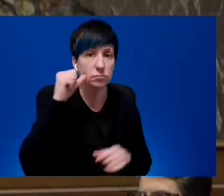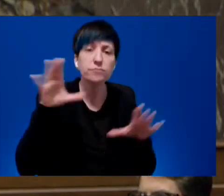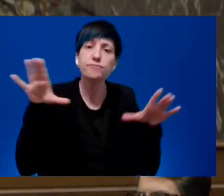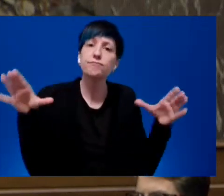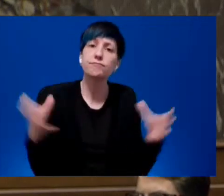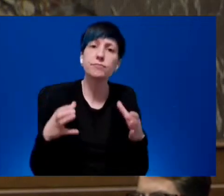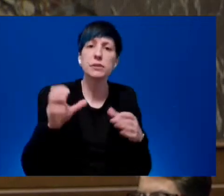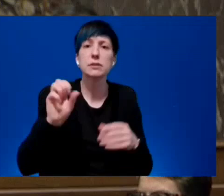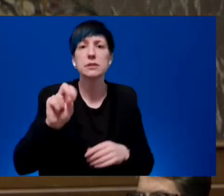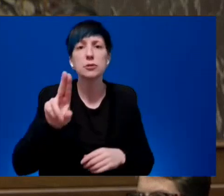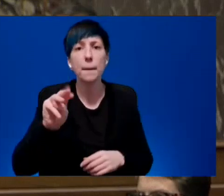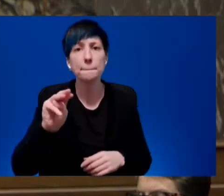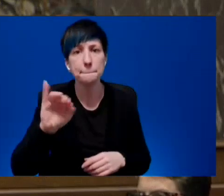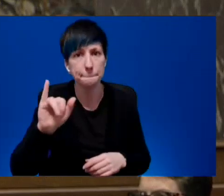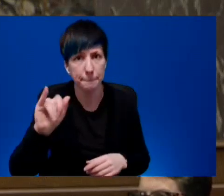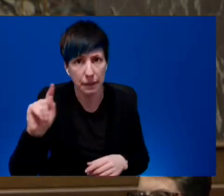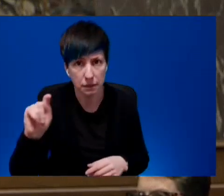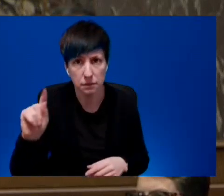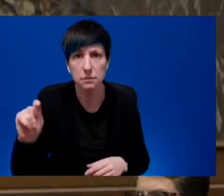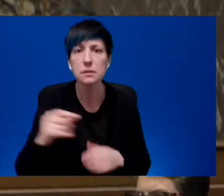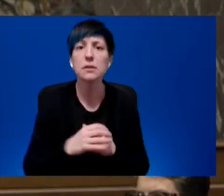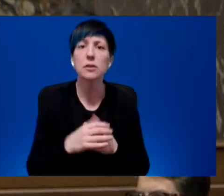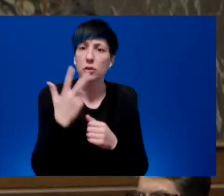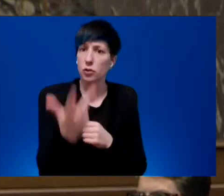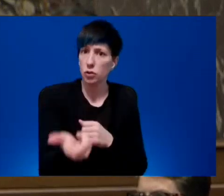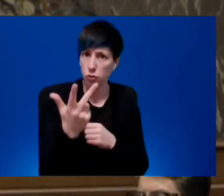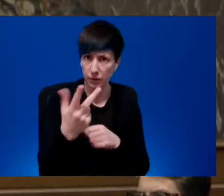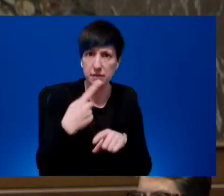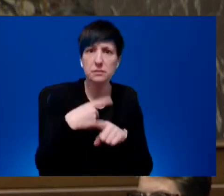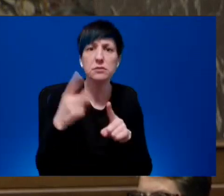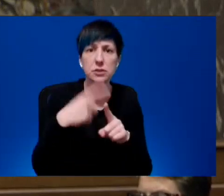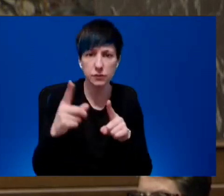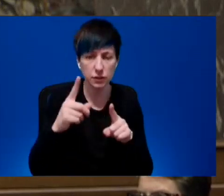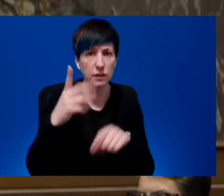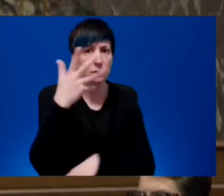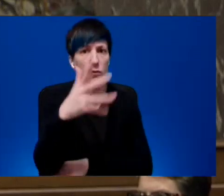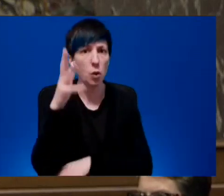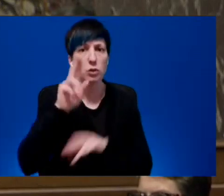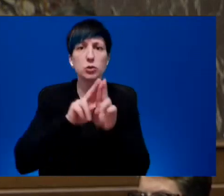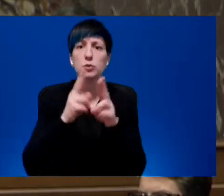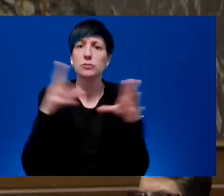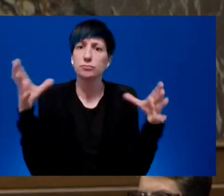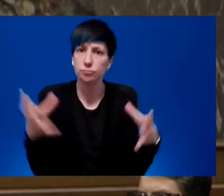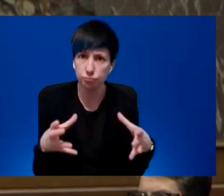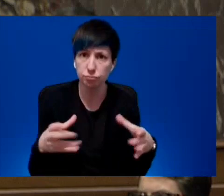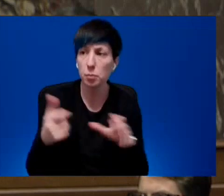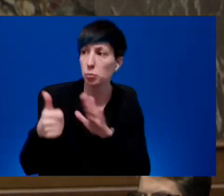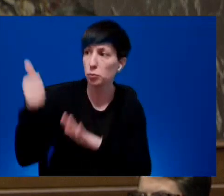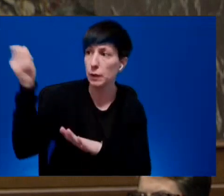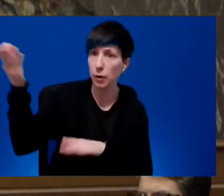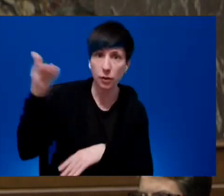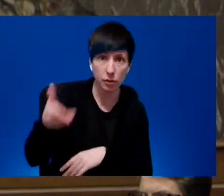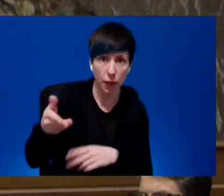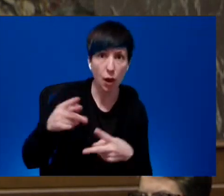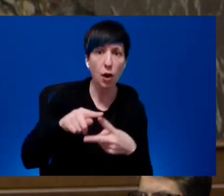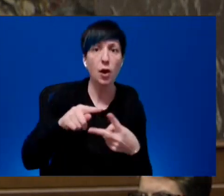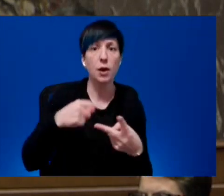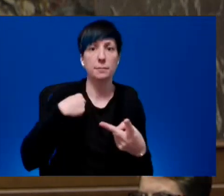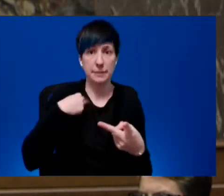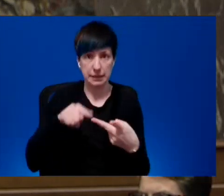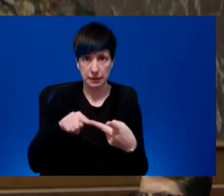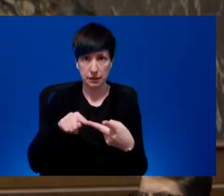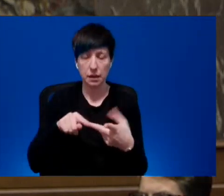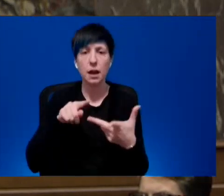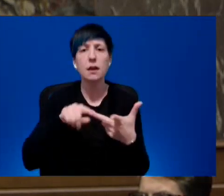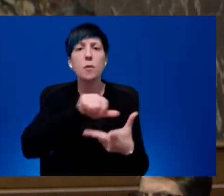by 3 forest unions. The Premier spoke there, I spoke there, and the Minister for Sustainable Forest Innovation